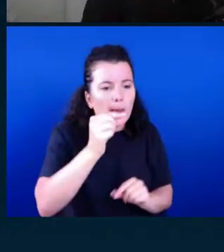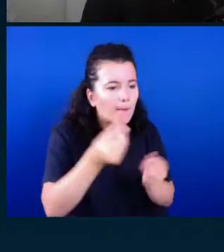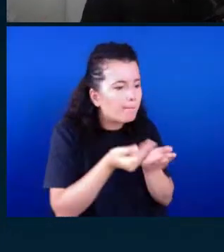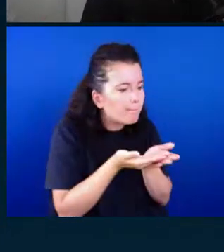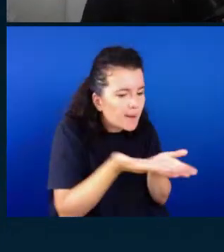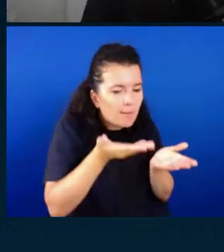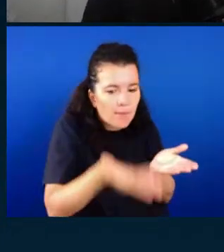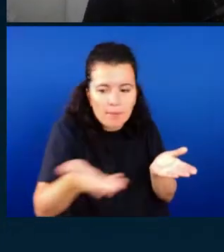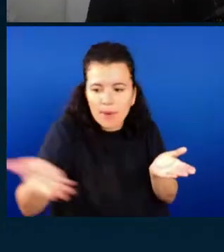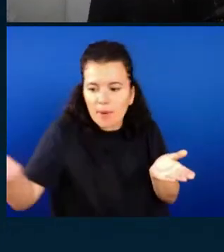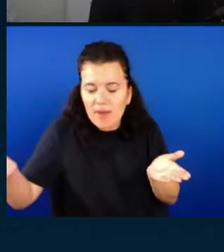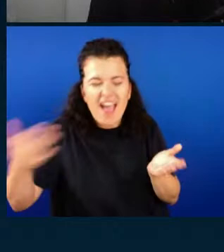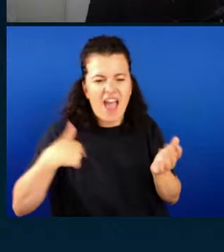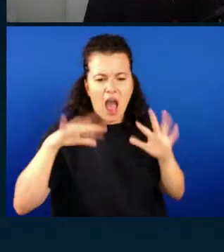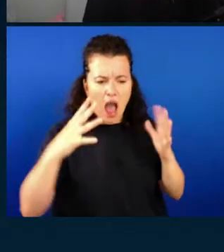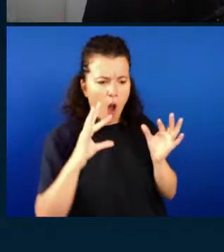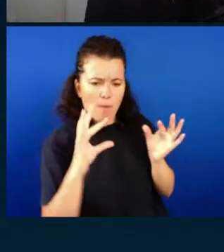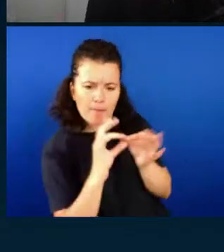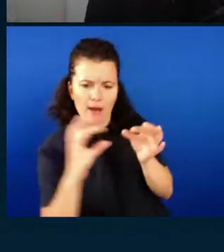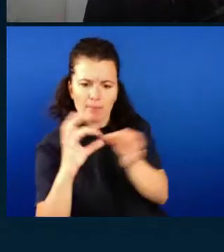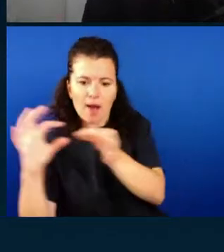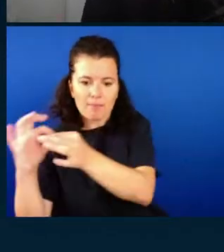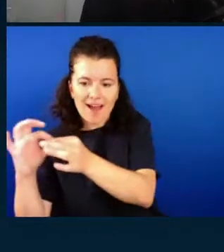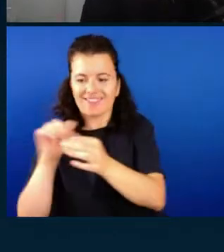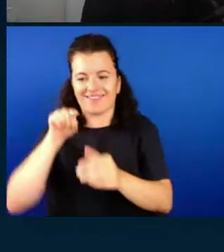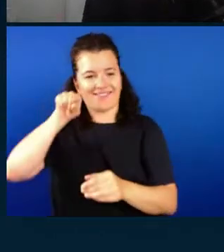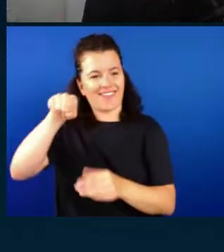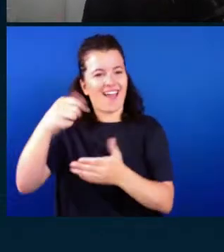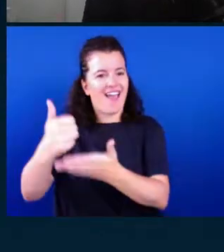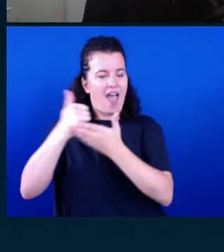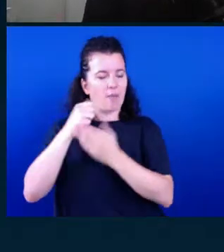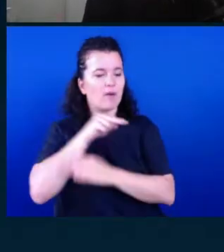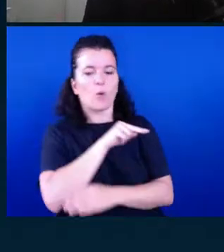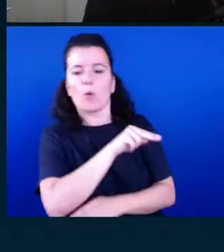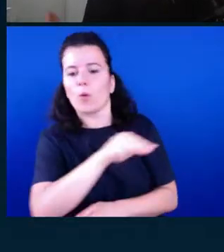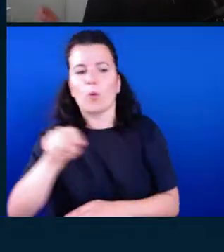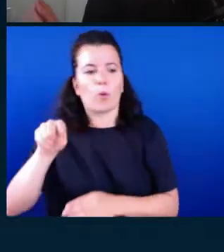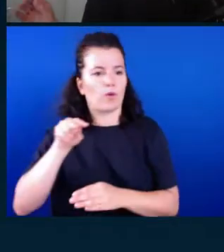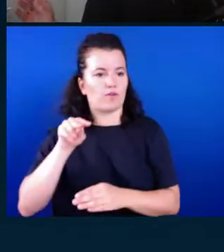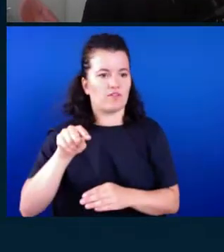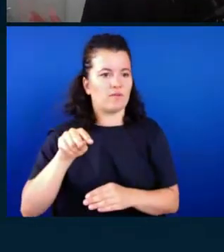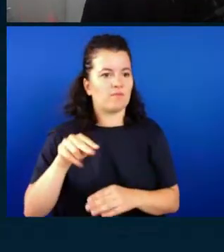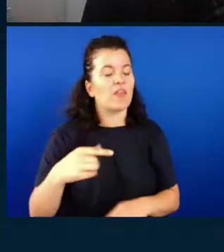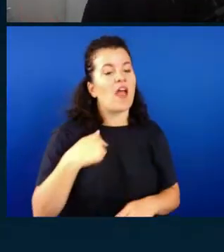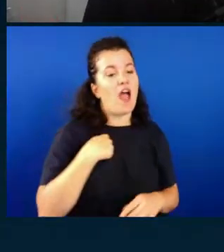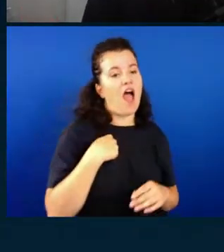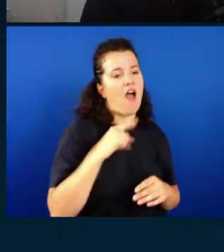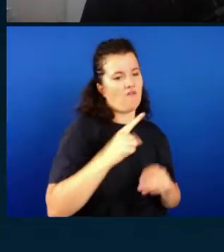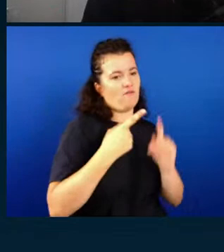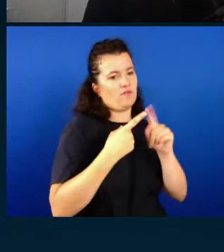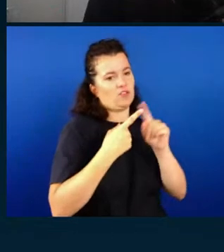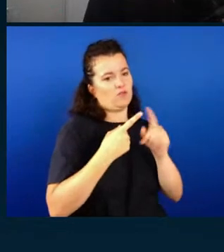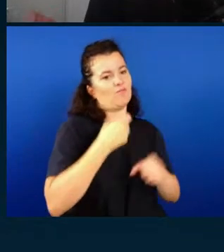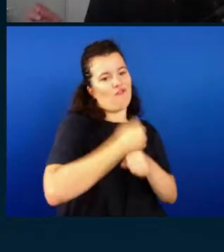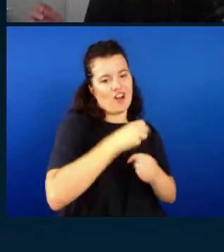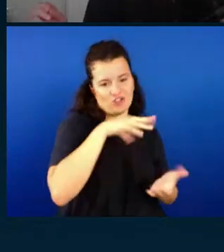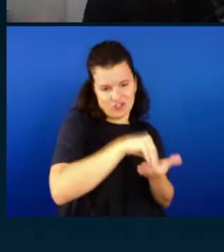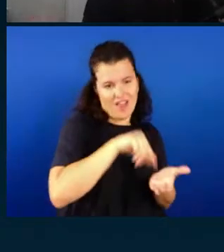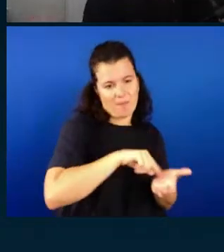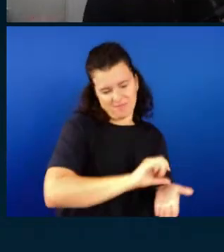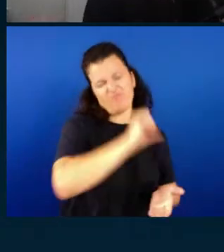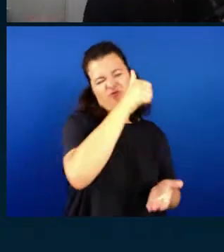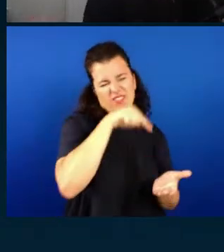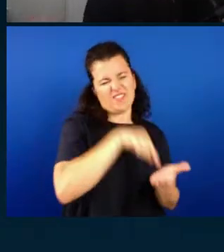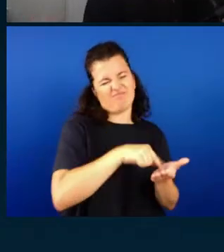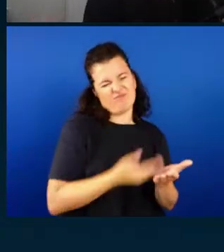that binding goes. So I would always recommend create your first function app through the portal. Now, once you get used to